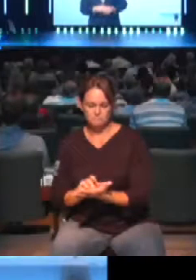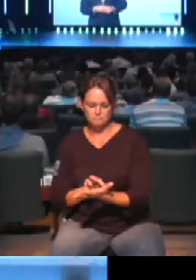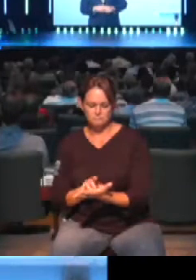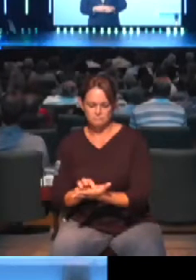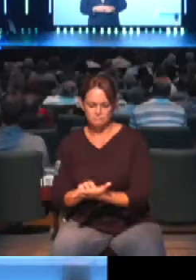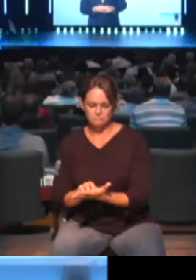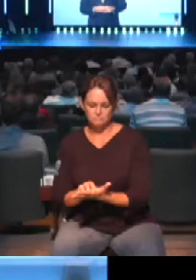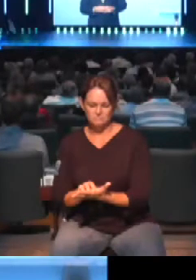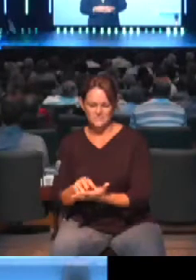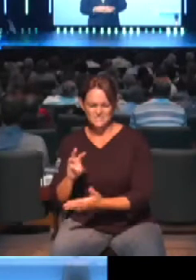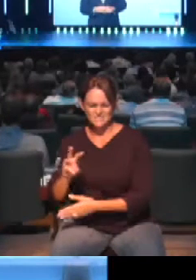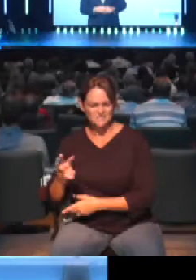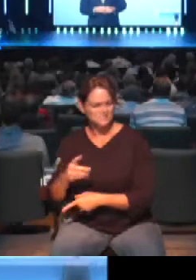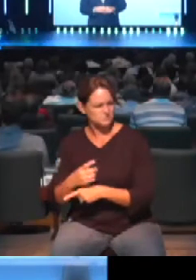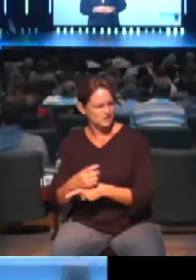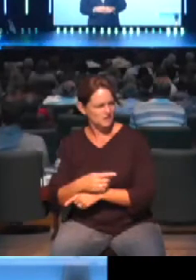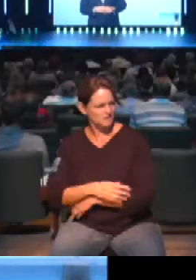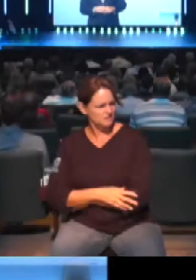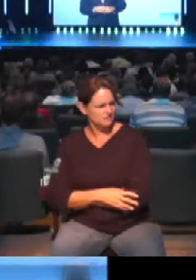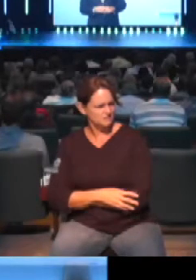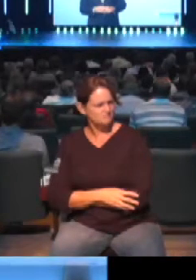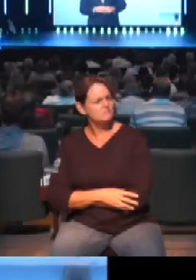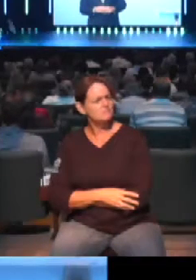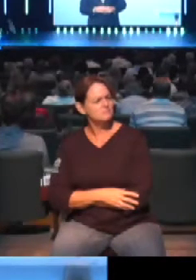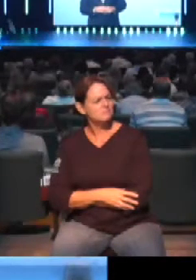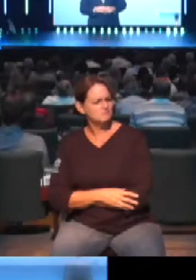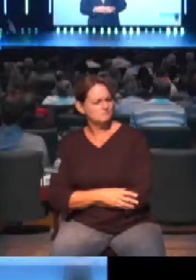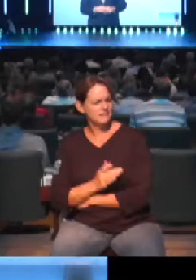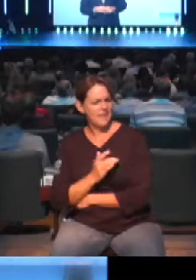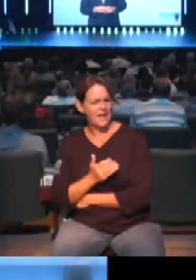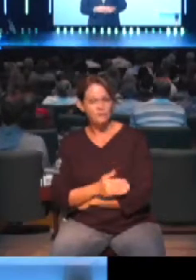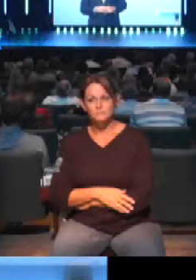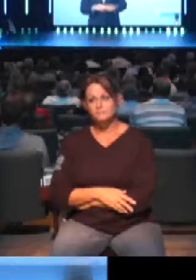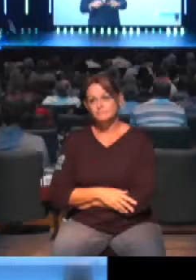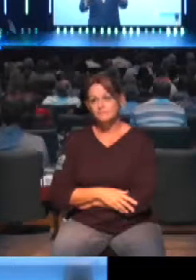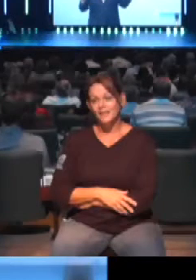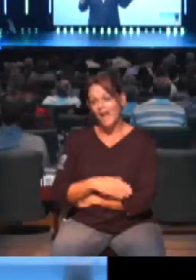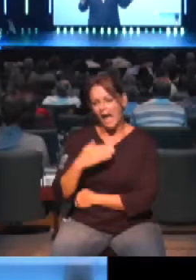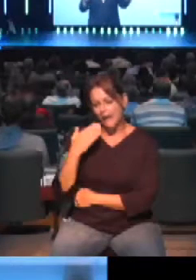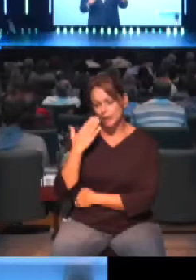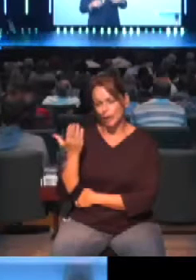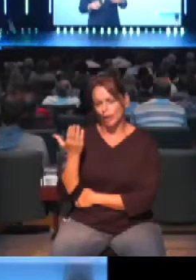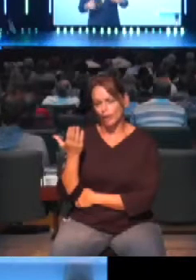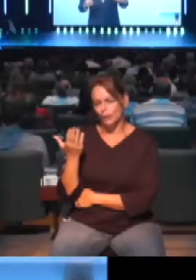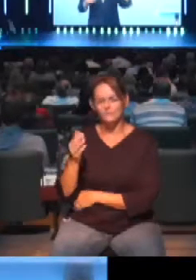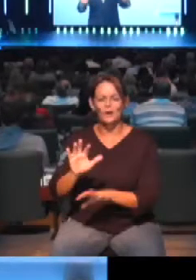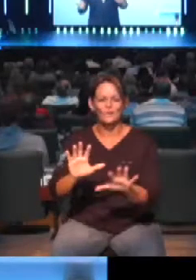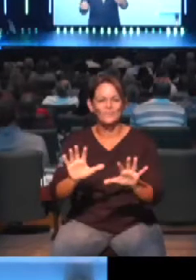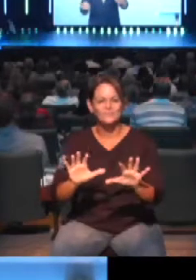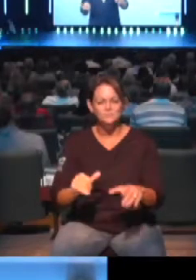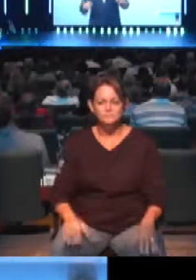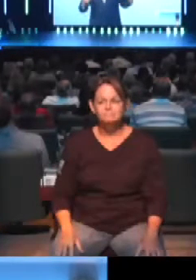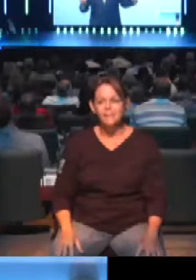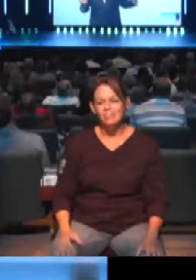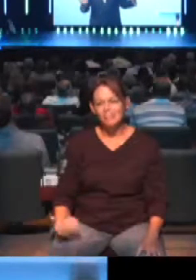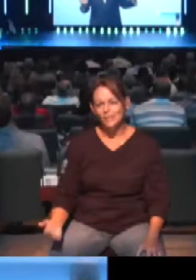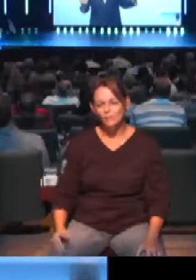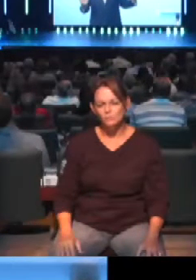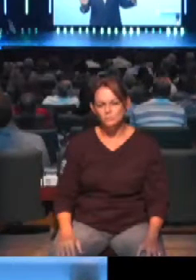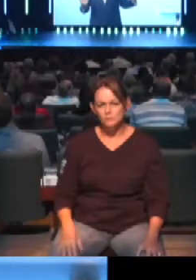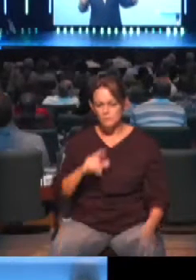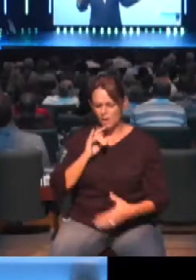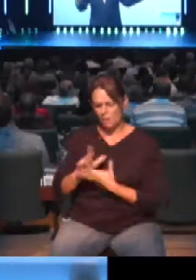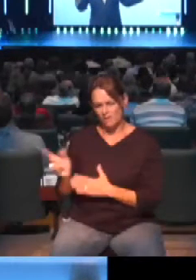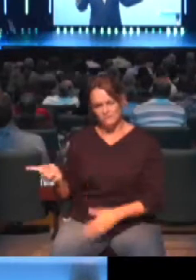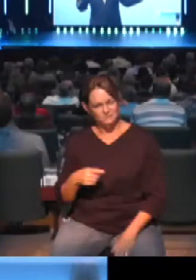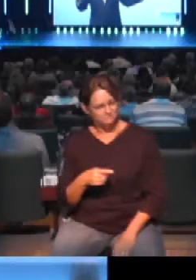said, it's 66 cents. And I didn't say, yeah, I know. I just said, okay, thanks. So we went out, we got in the car, and Debbie said